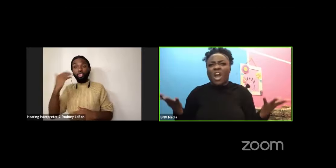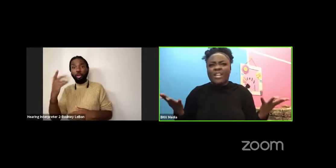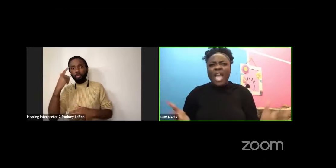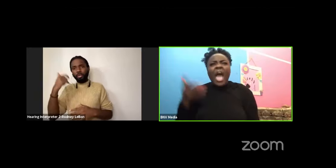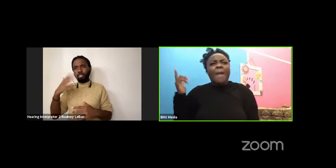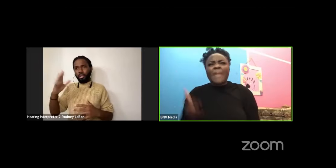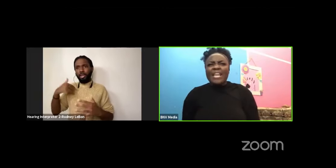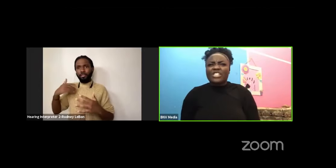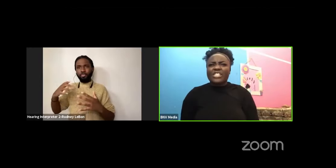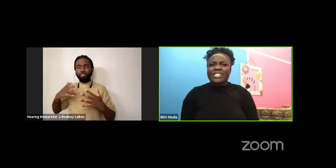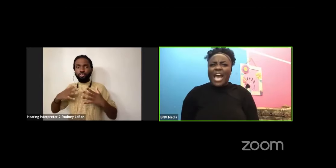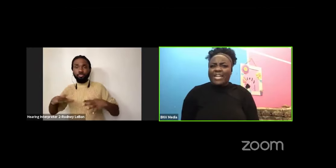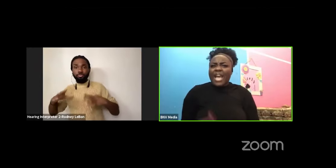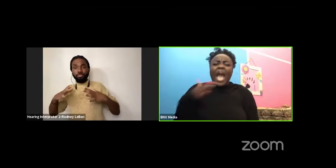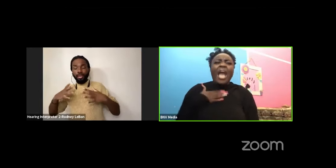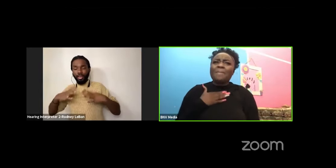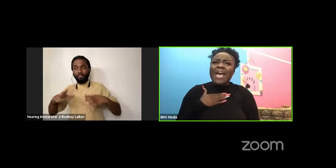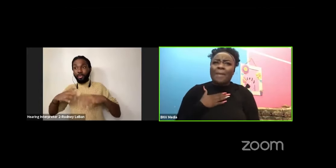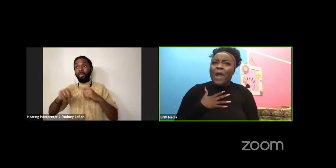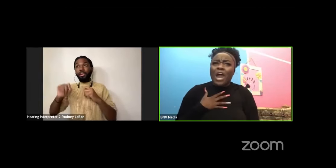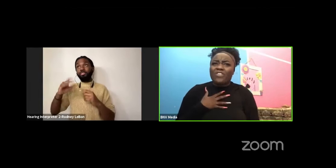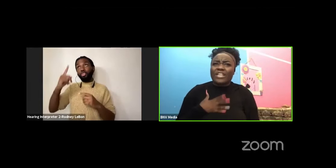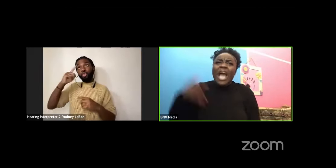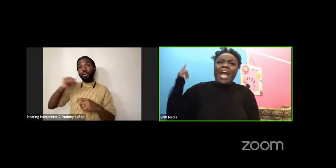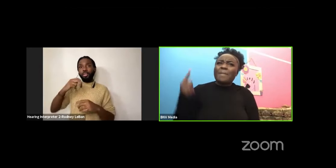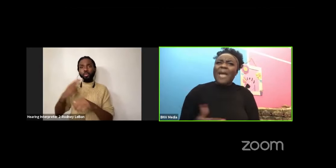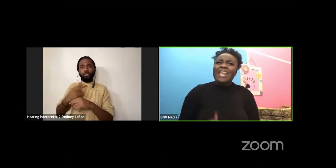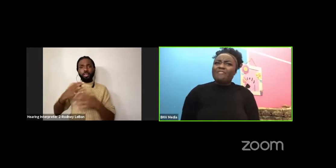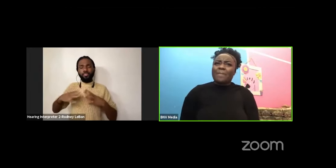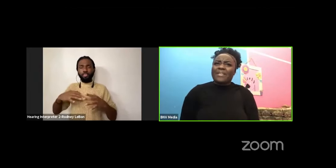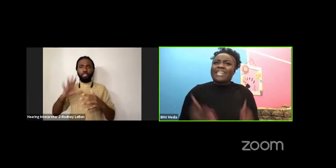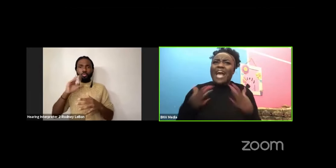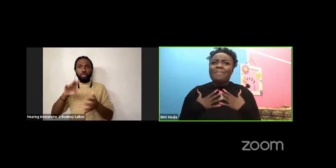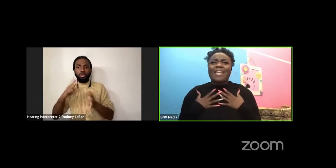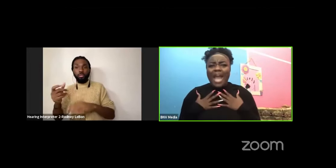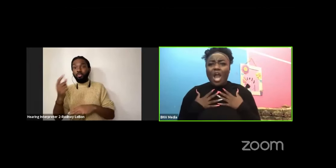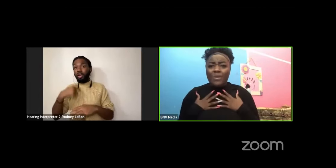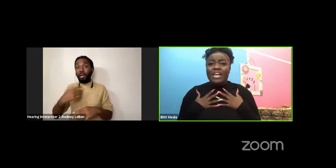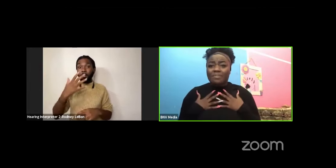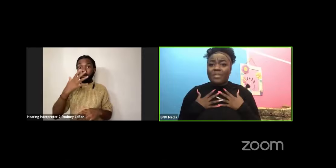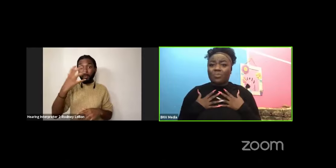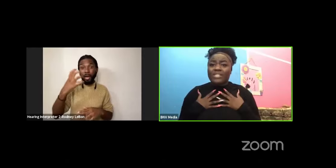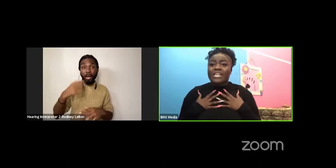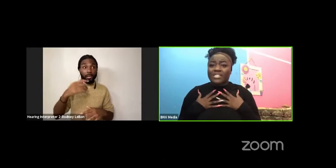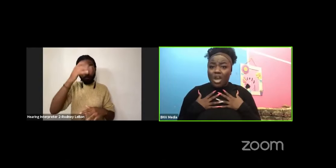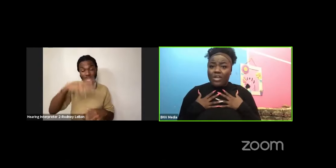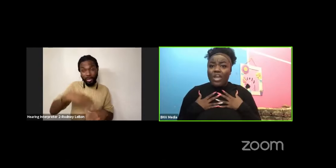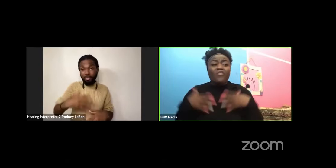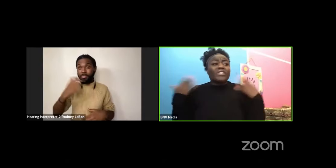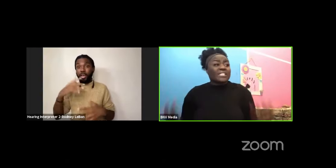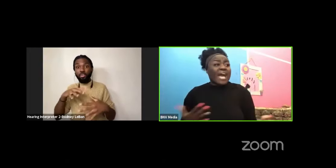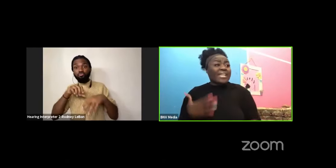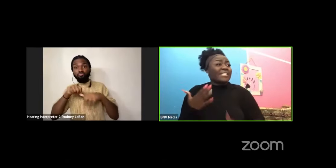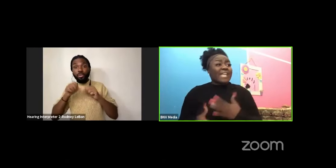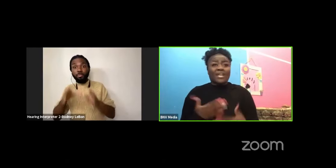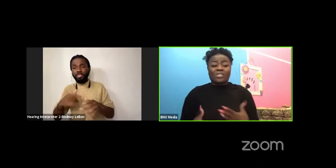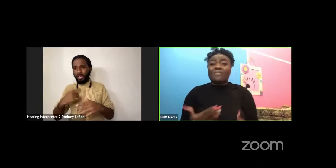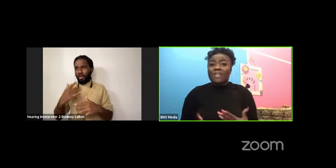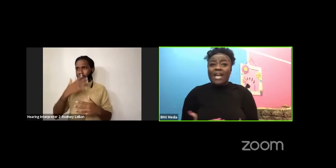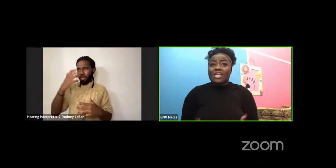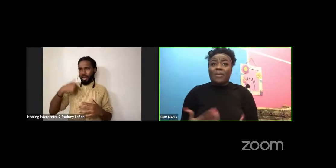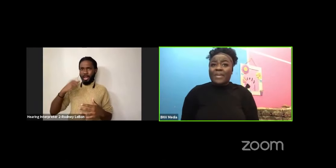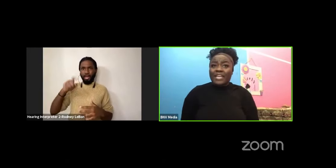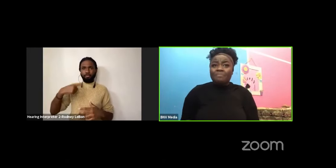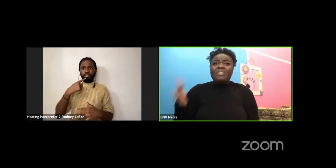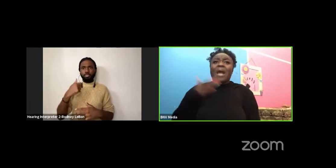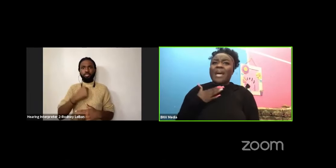wouldn't have got caught. I'm mad at genocide. I am mad at poverty. I am mad at rapists. I'm mad I always got to be the one to say sorry for society's cycles